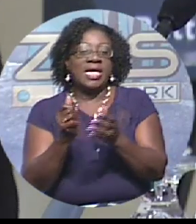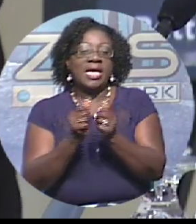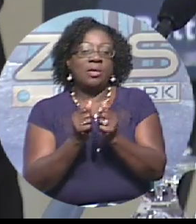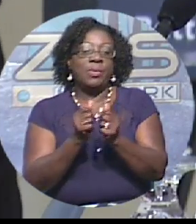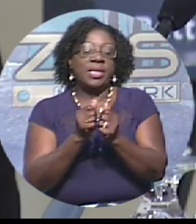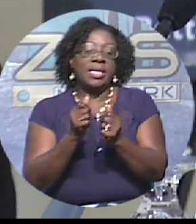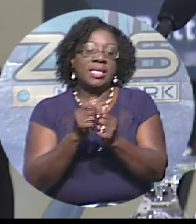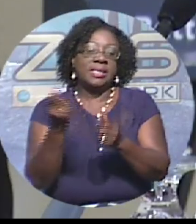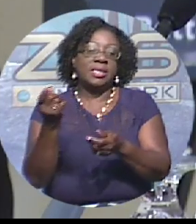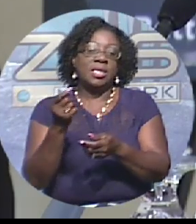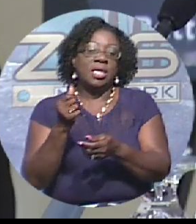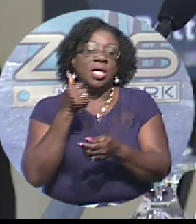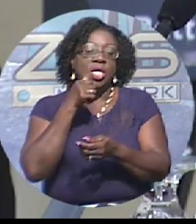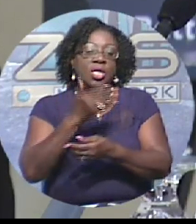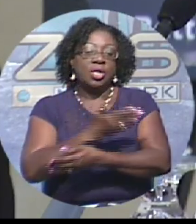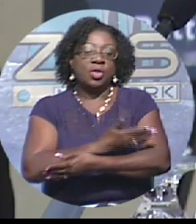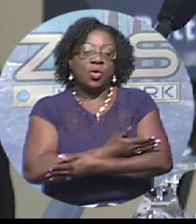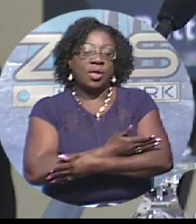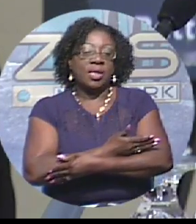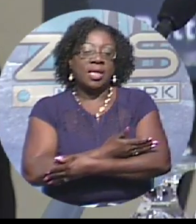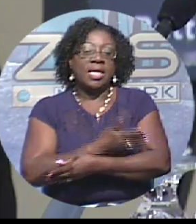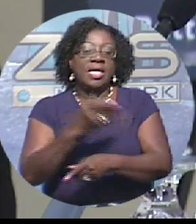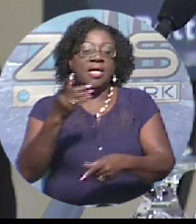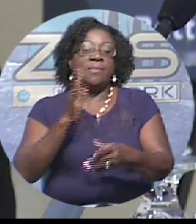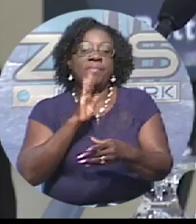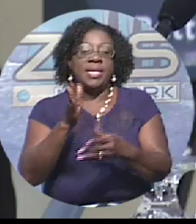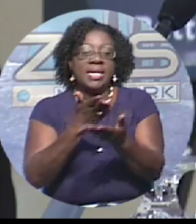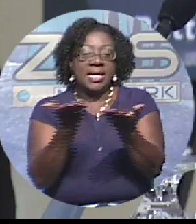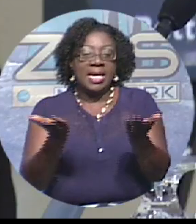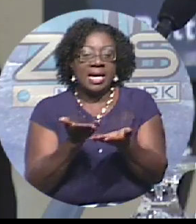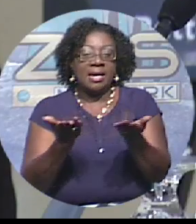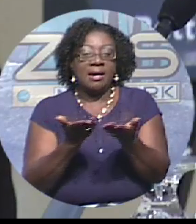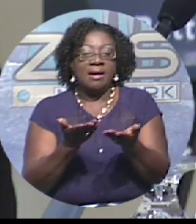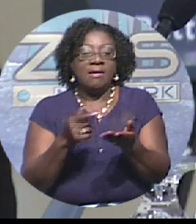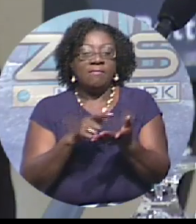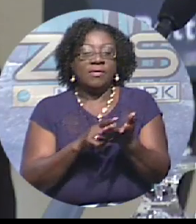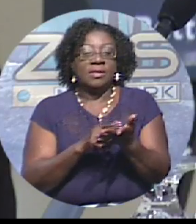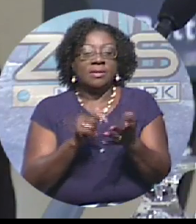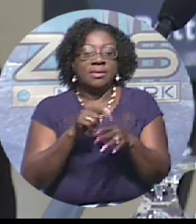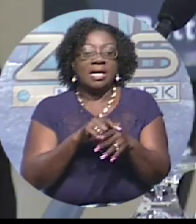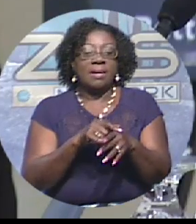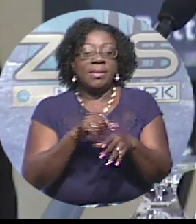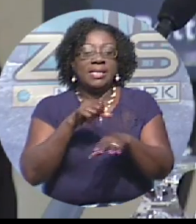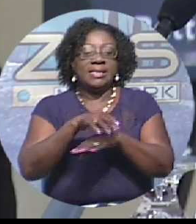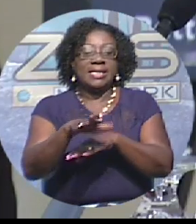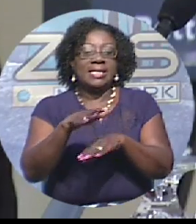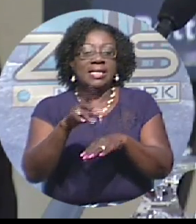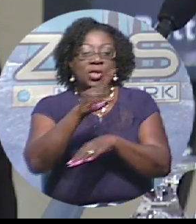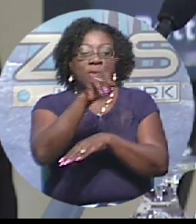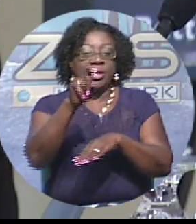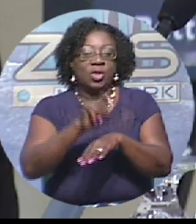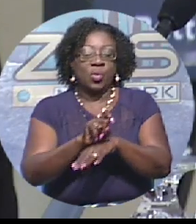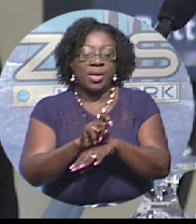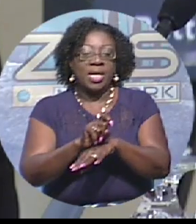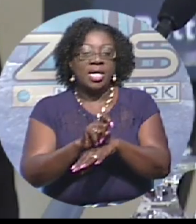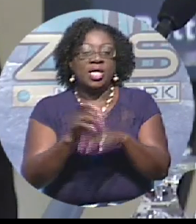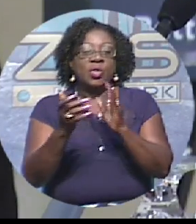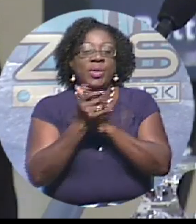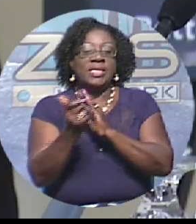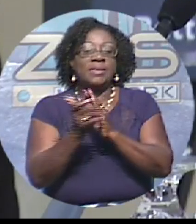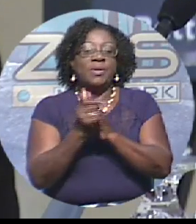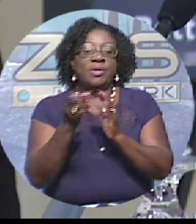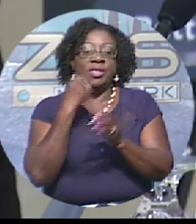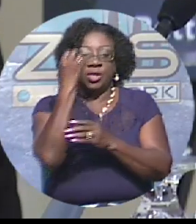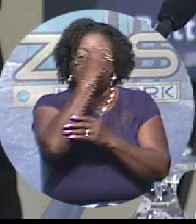be spending some time in Nassau, but we are sending him to Exuma to experience the beauty of the Keys